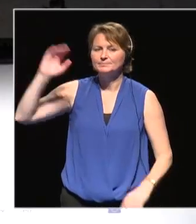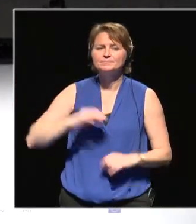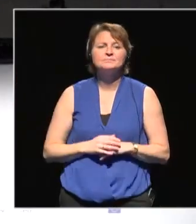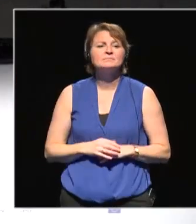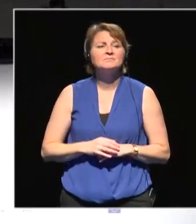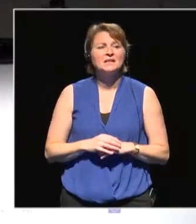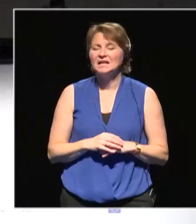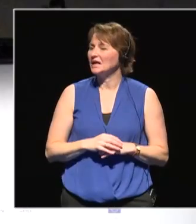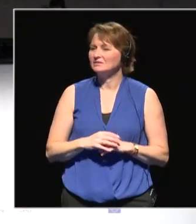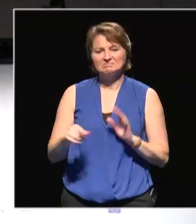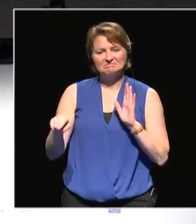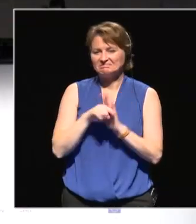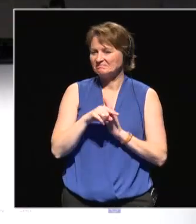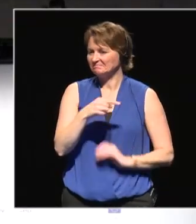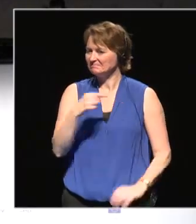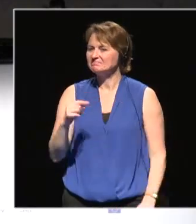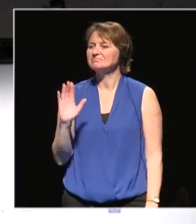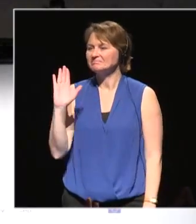Hands up if you are pessimistic.